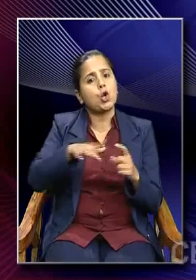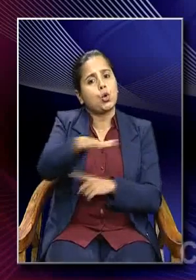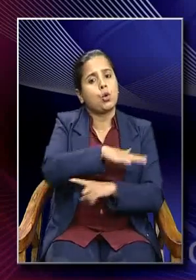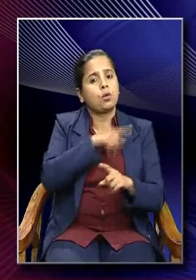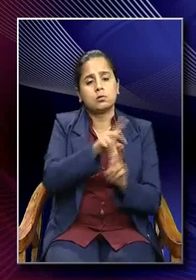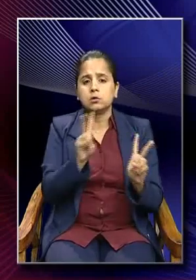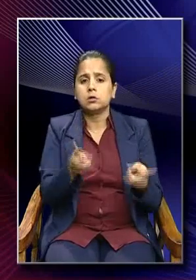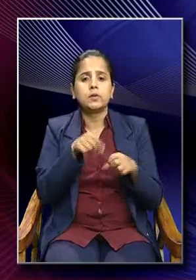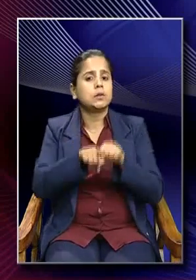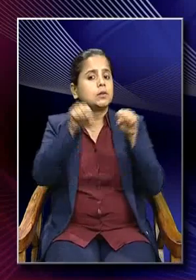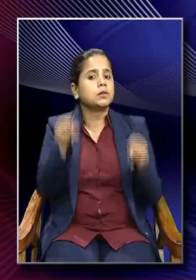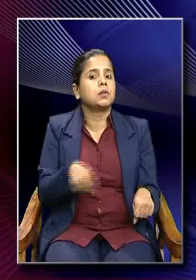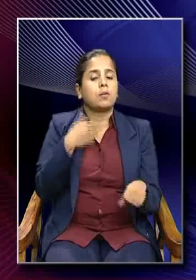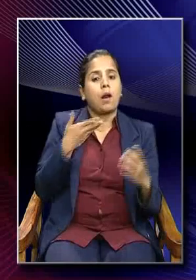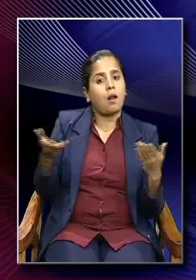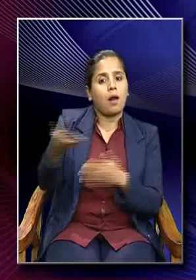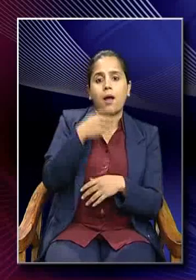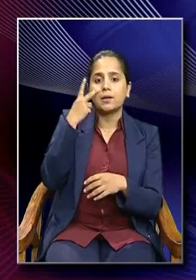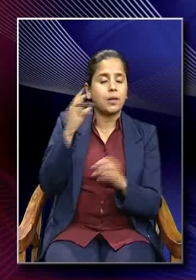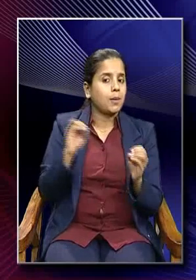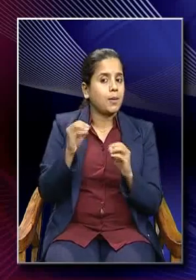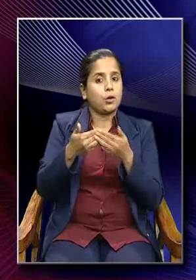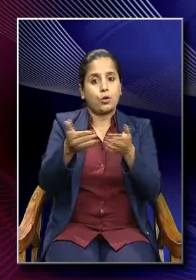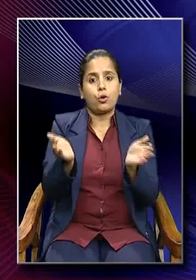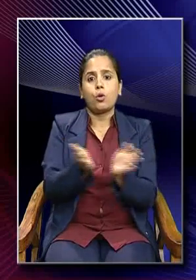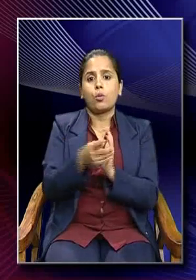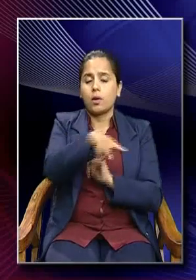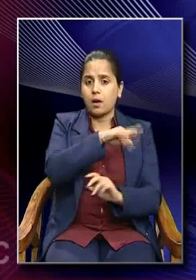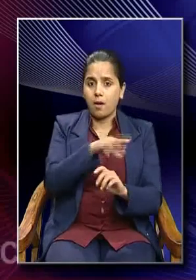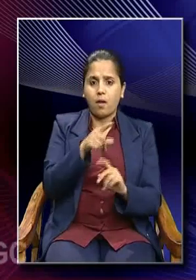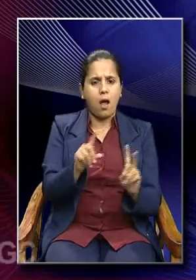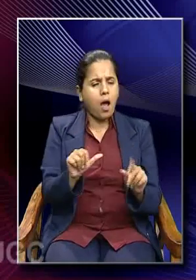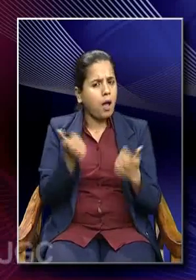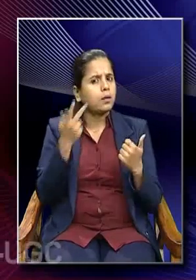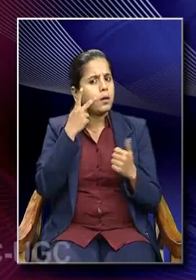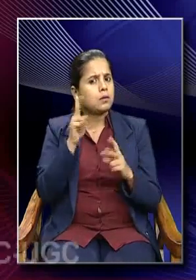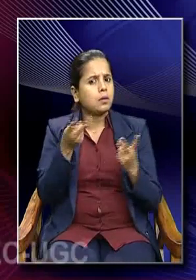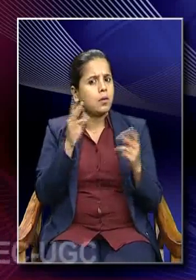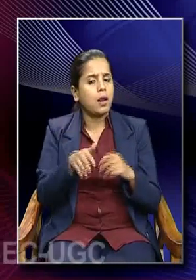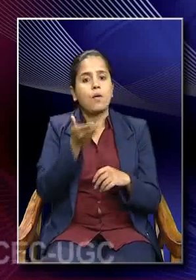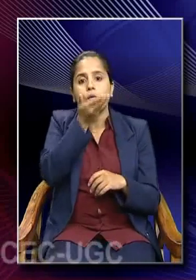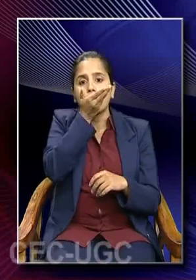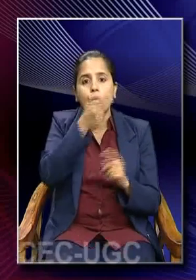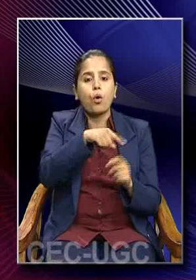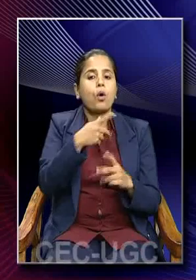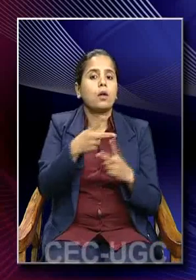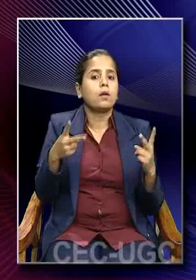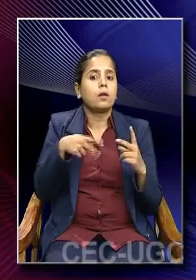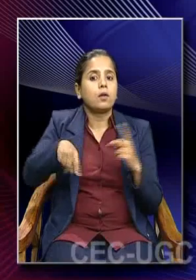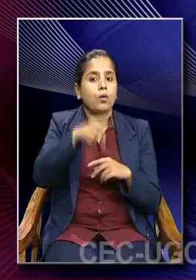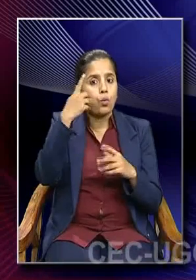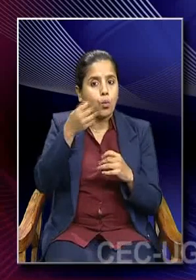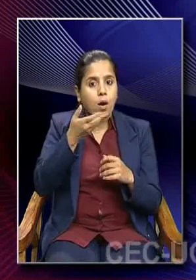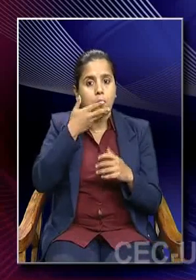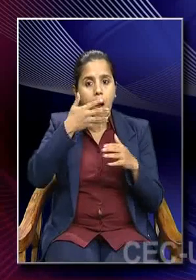indigenous systems. The community also uses another indigenous technique like water powered sawmills